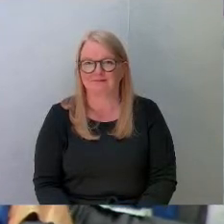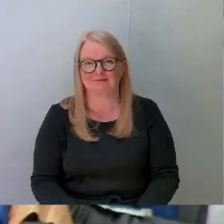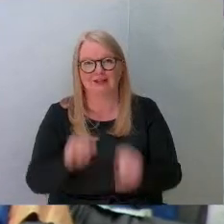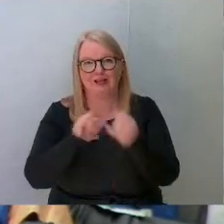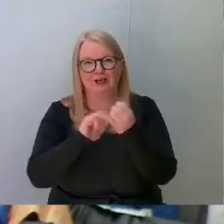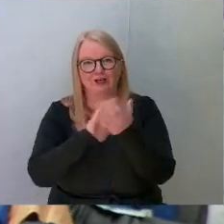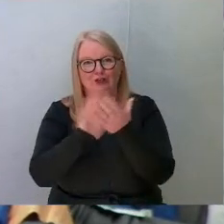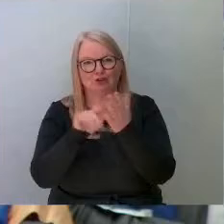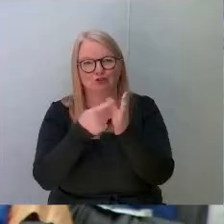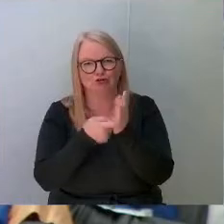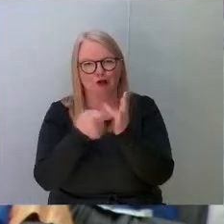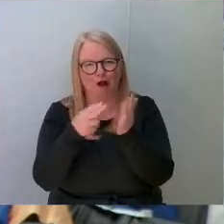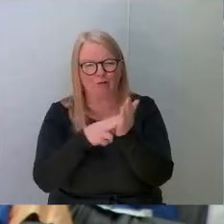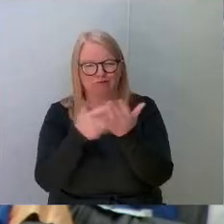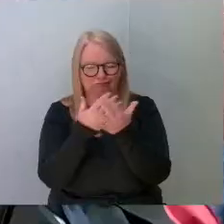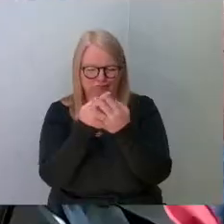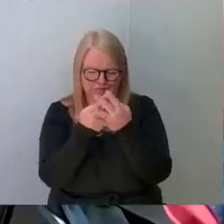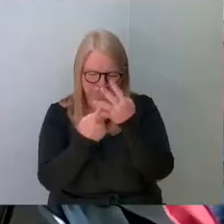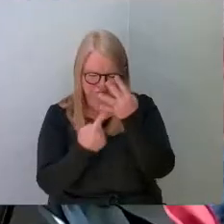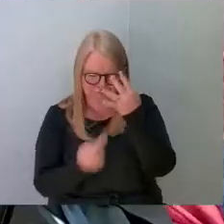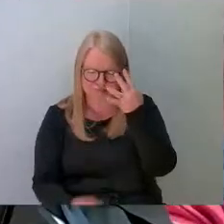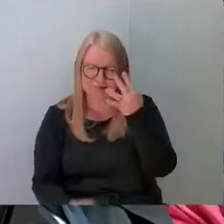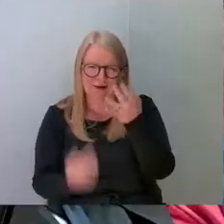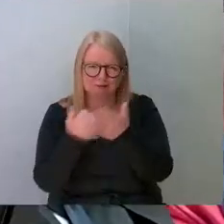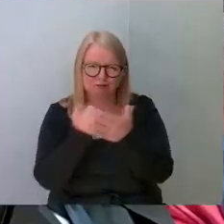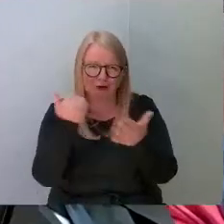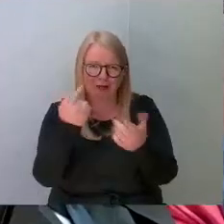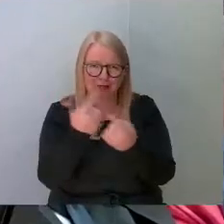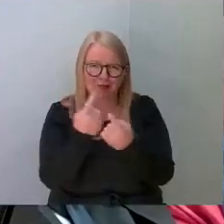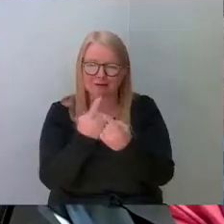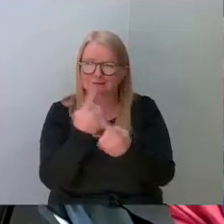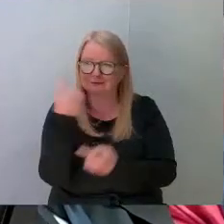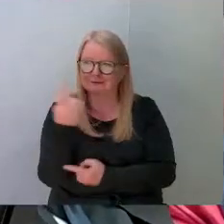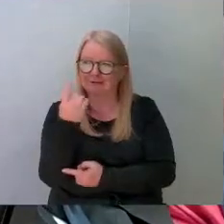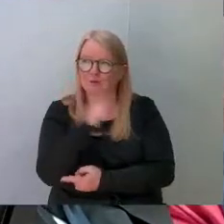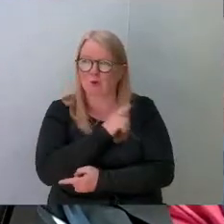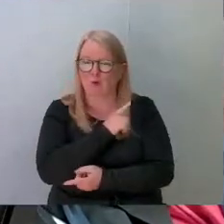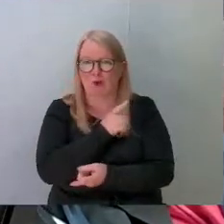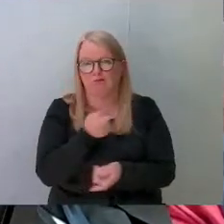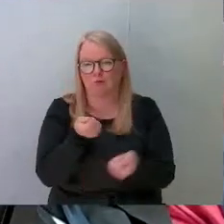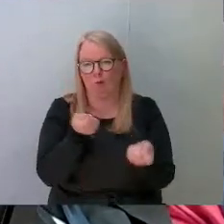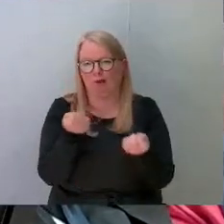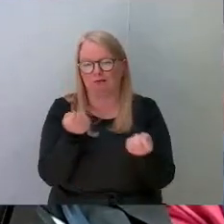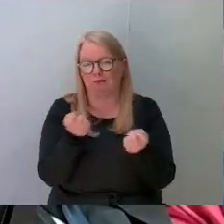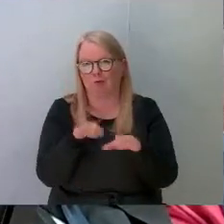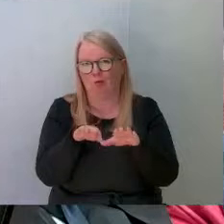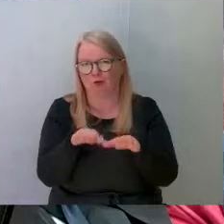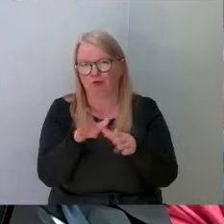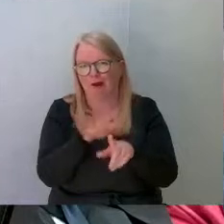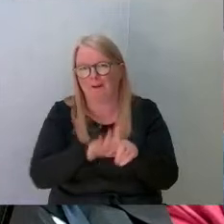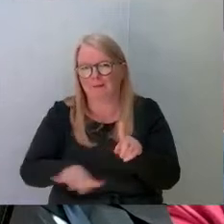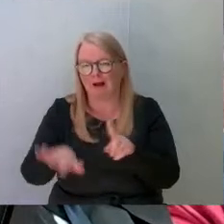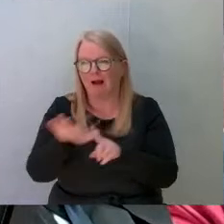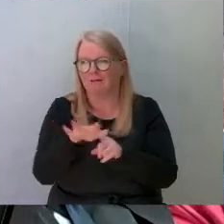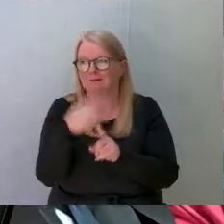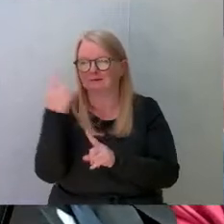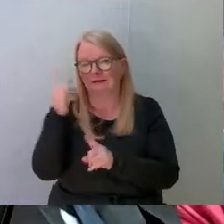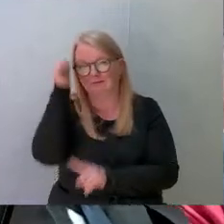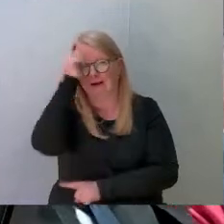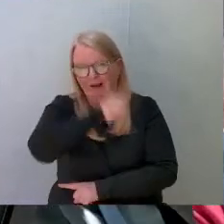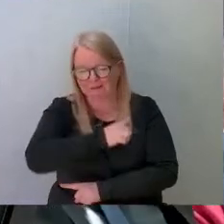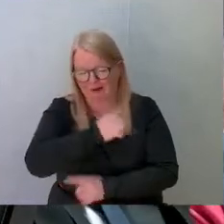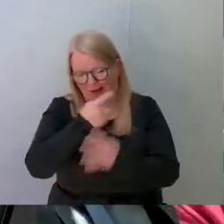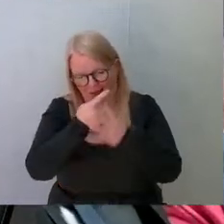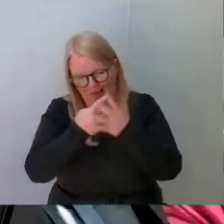Sharon has done many brilliant things in her career, which is why she's a Commander of the British Empire and a Fellow of the Academy of Medical Sciences,